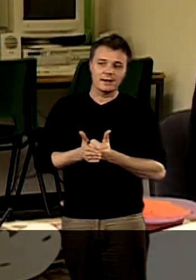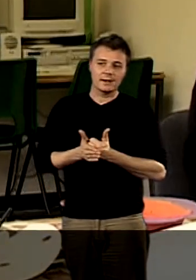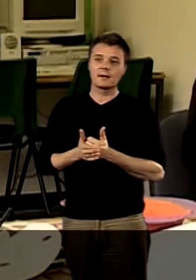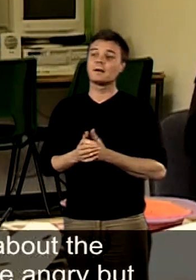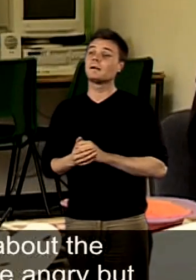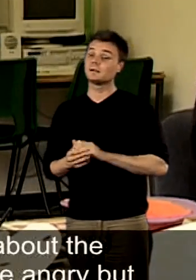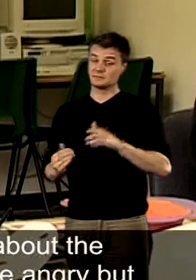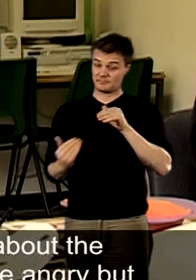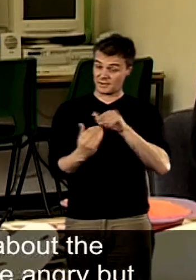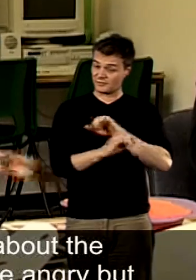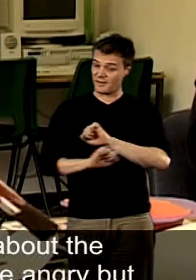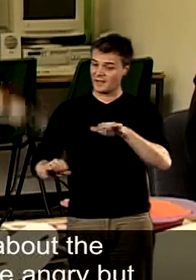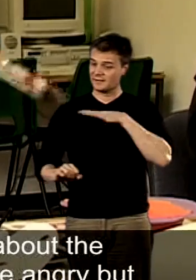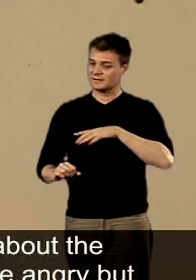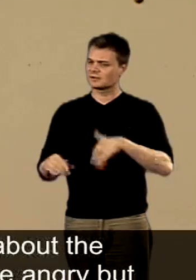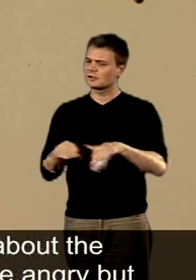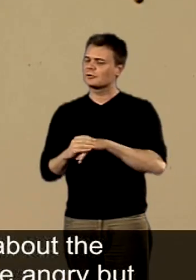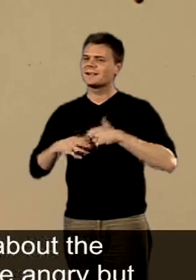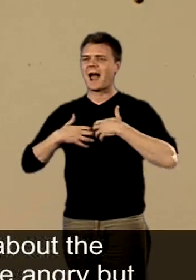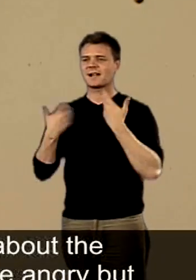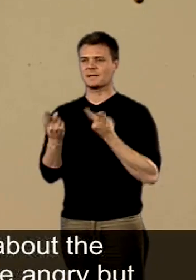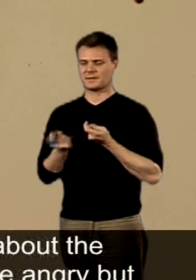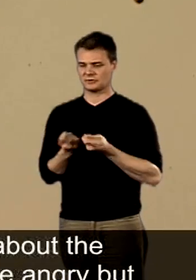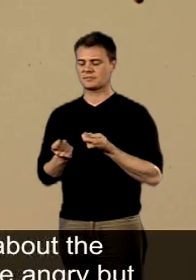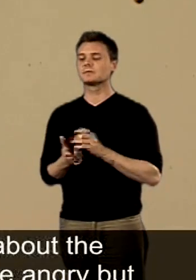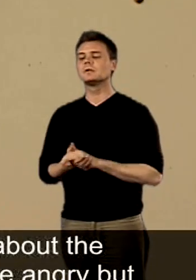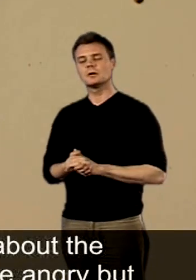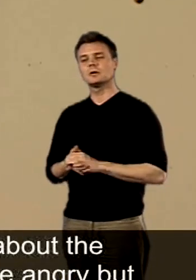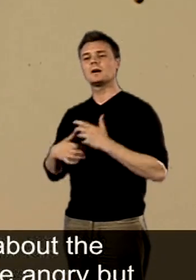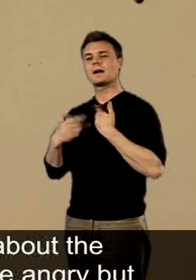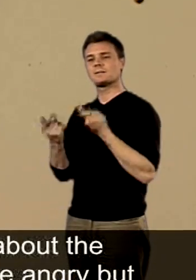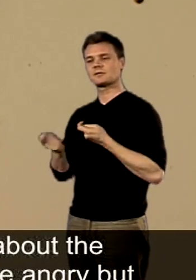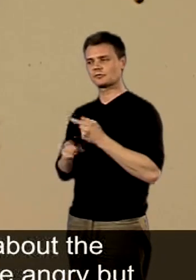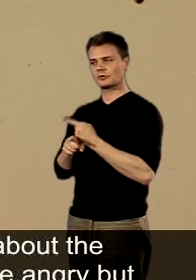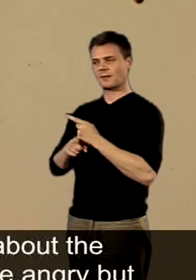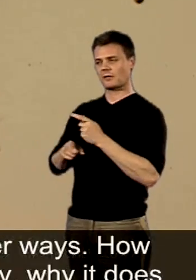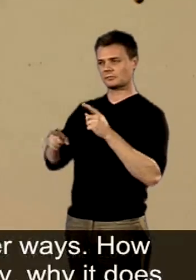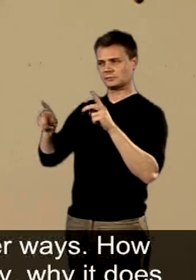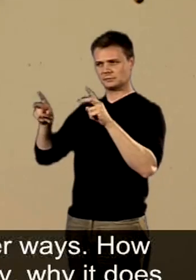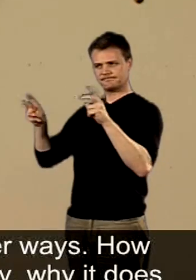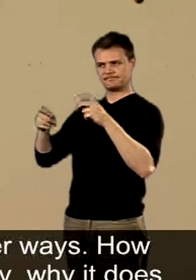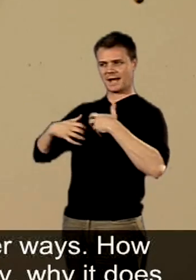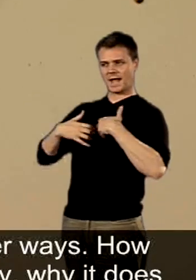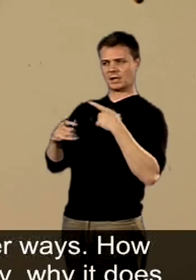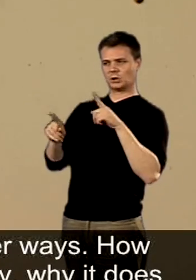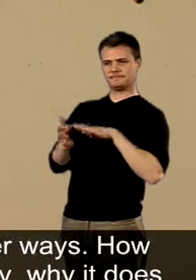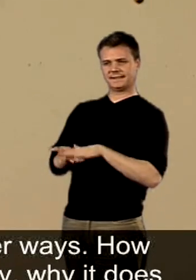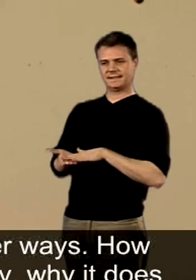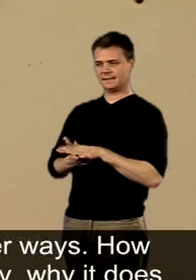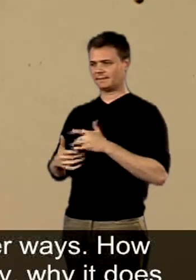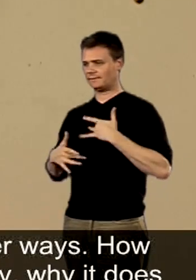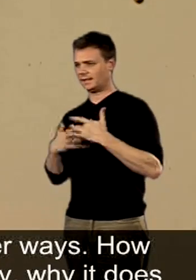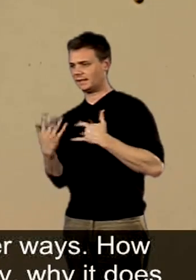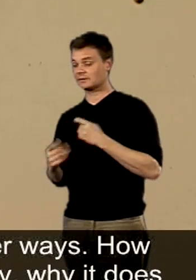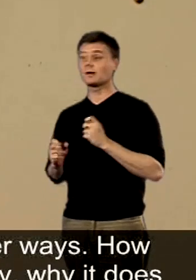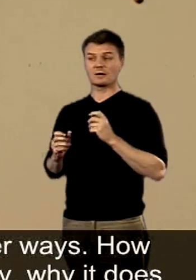management. In anger management, we'll talk about the feelings of anger, that it is okay to be angry, but you just need to vent it in the